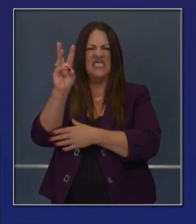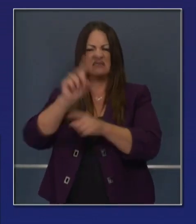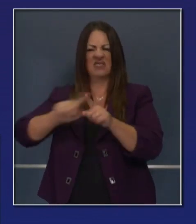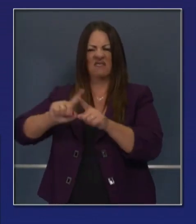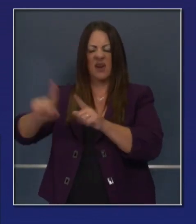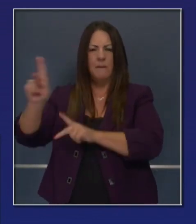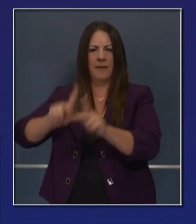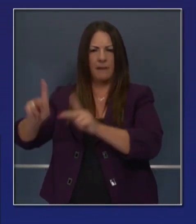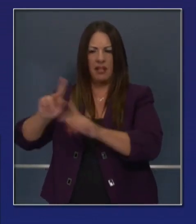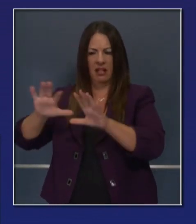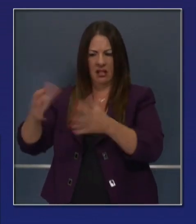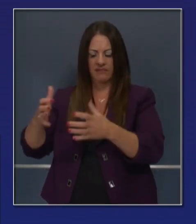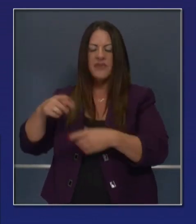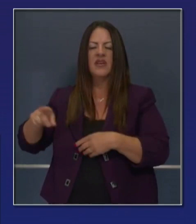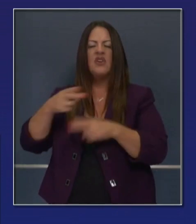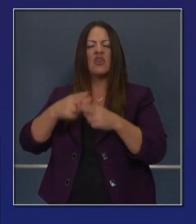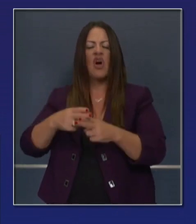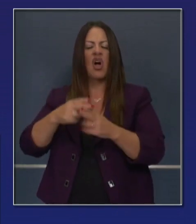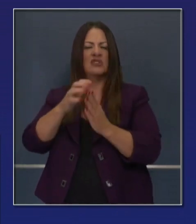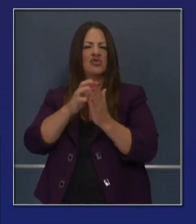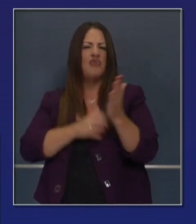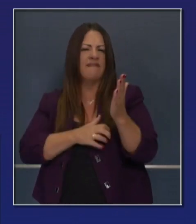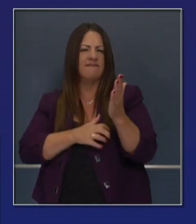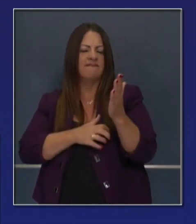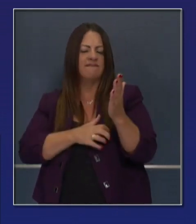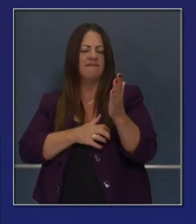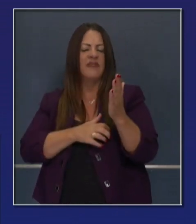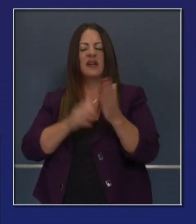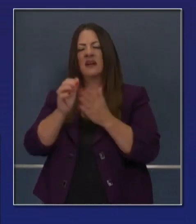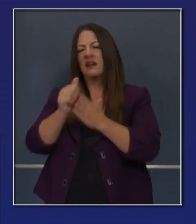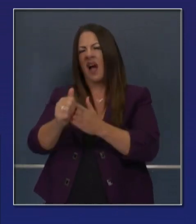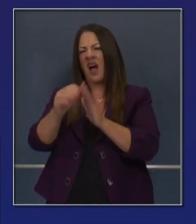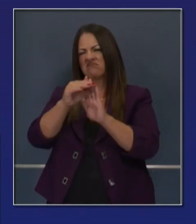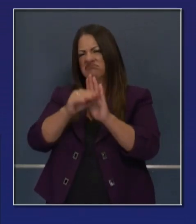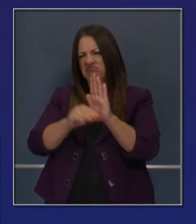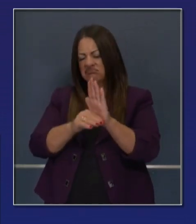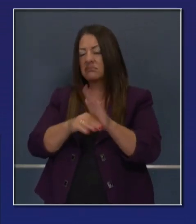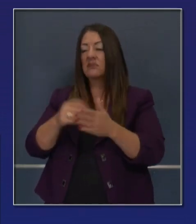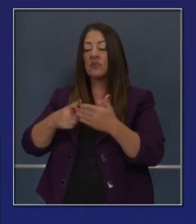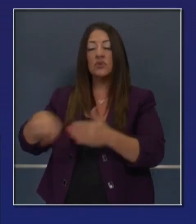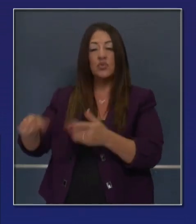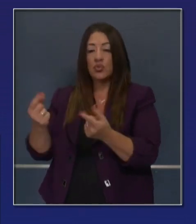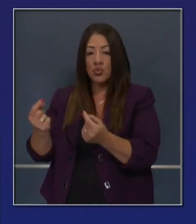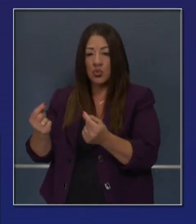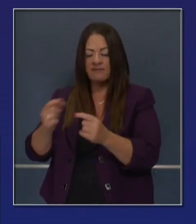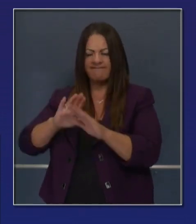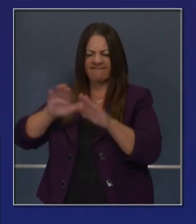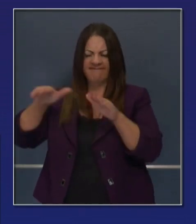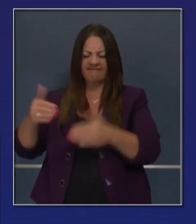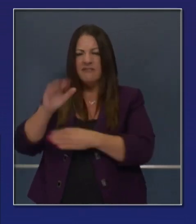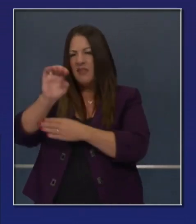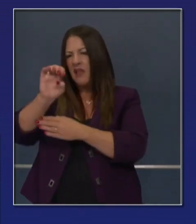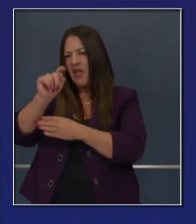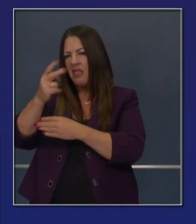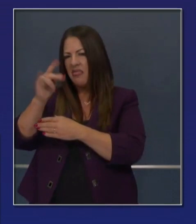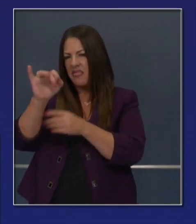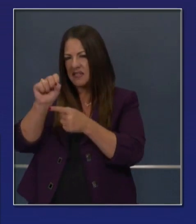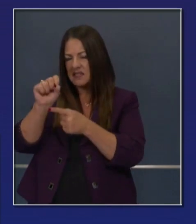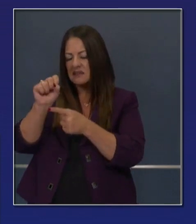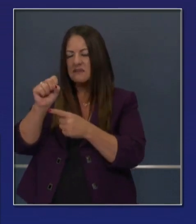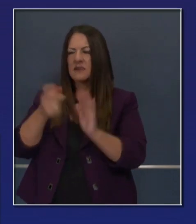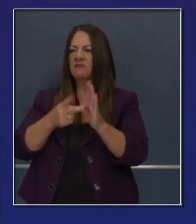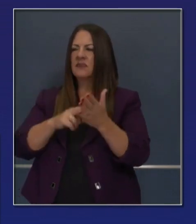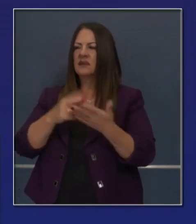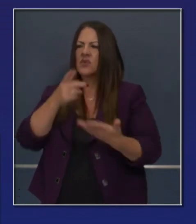a Drafting Guidelines Work Group. This is a focus on the ethics of distribution. Who should